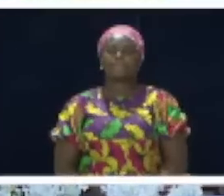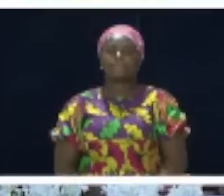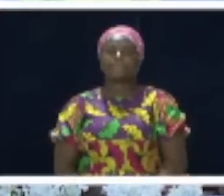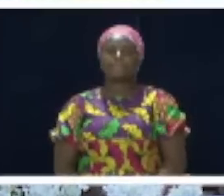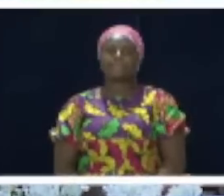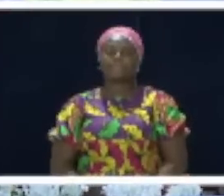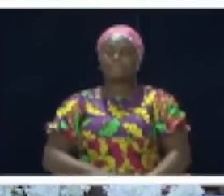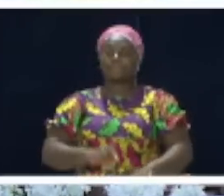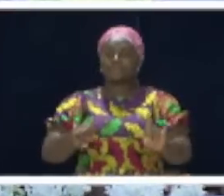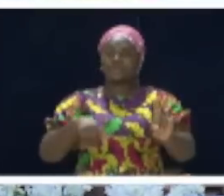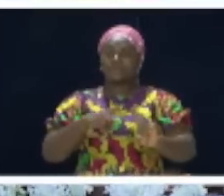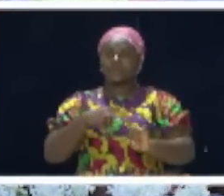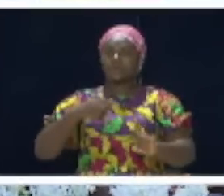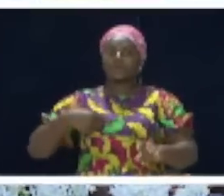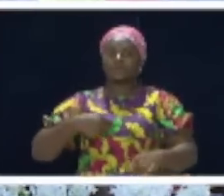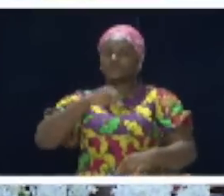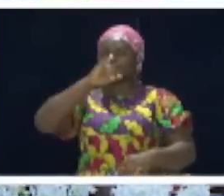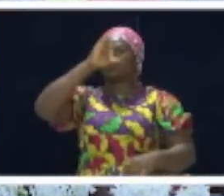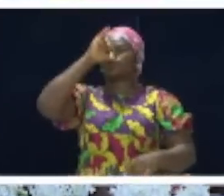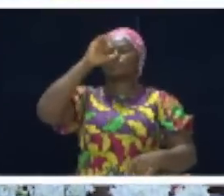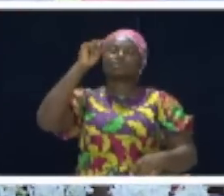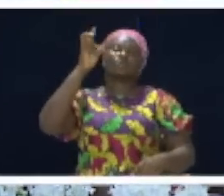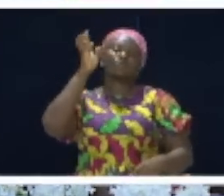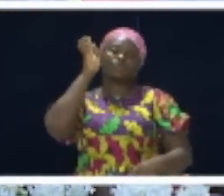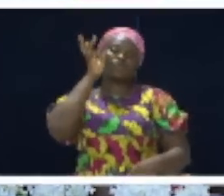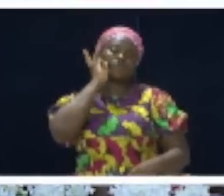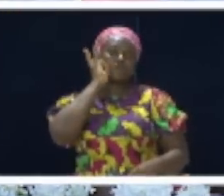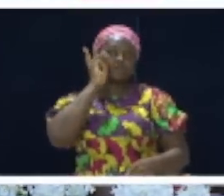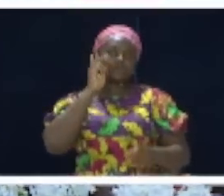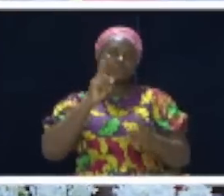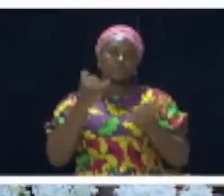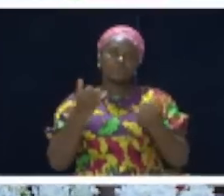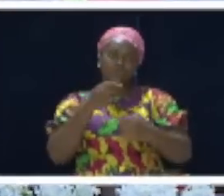When we drink the wine tonight,